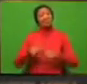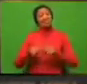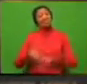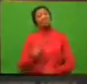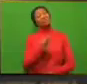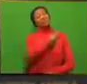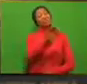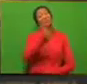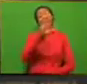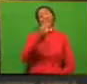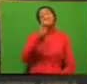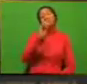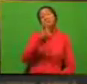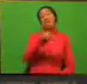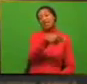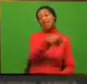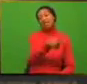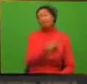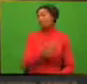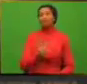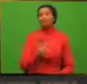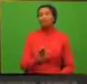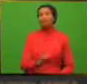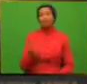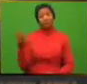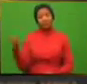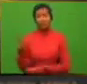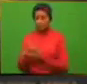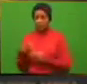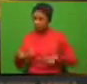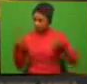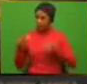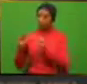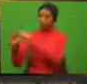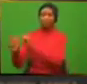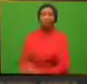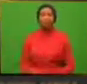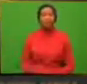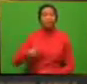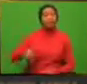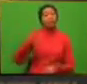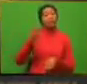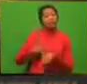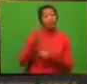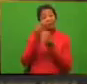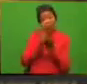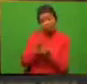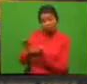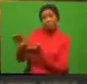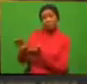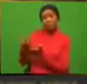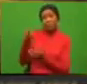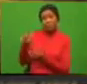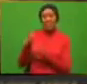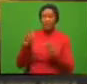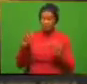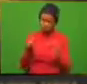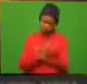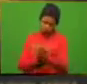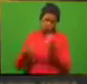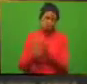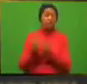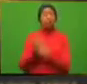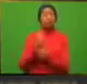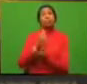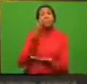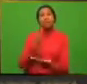your 350 rand for them to live. So we need to invest in agrarian revolution, make